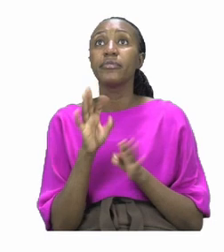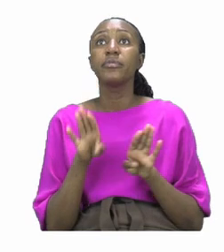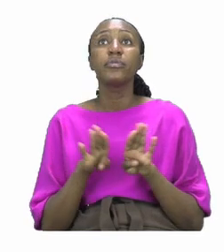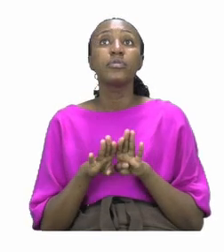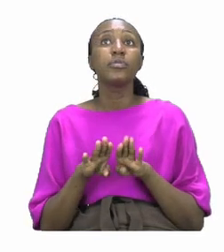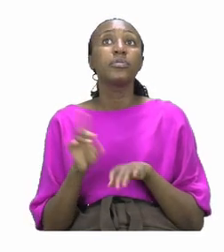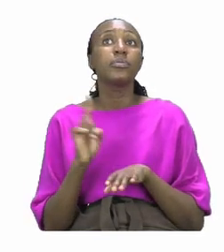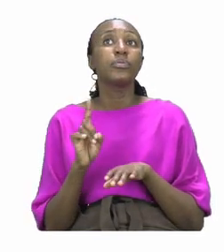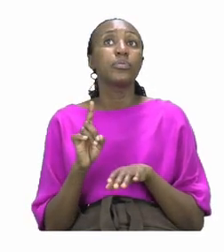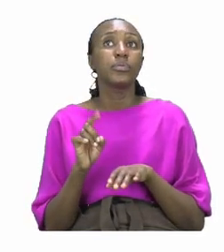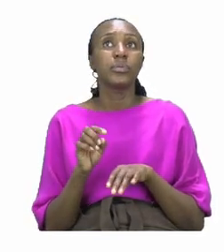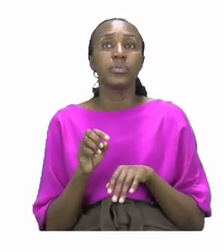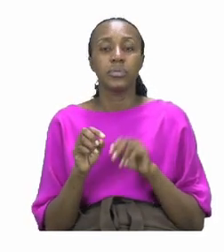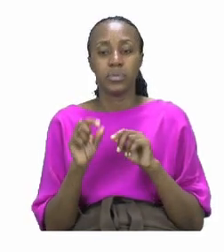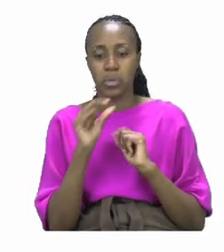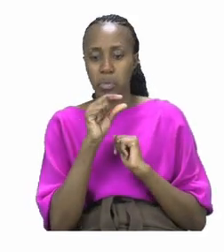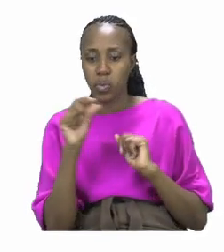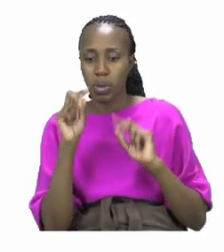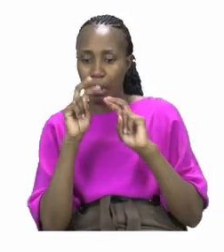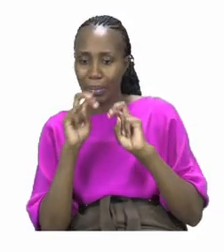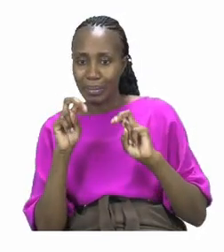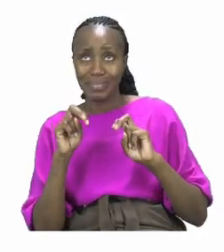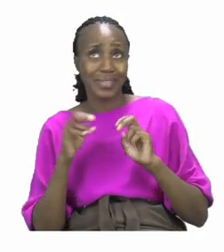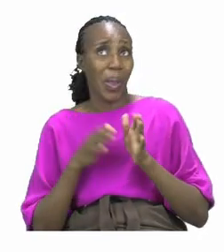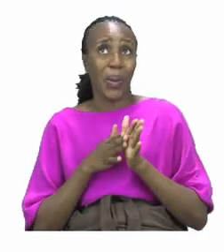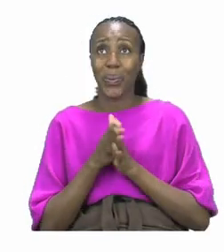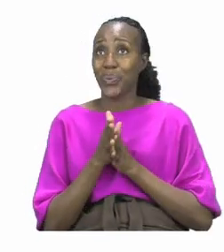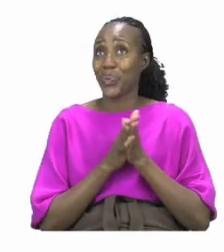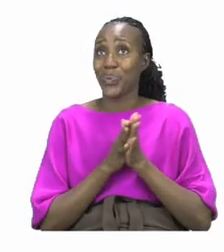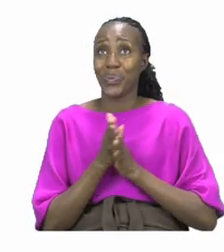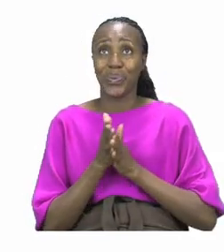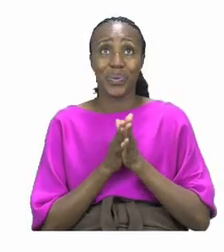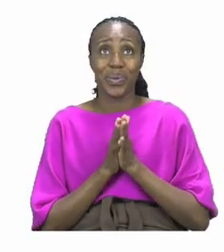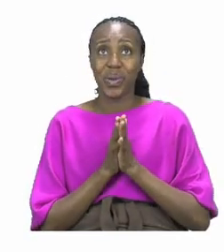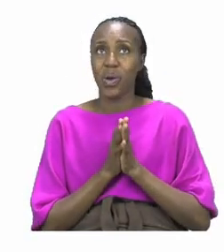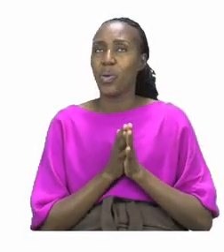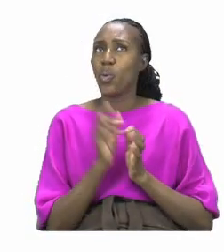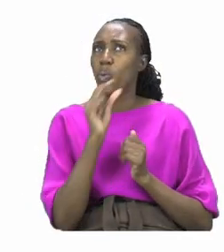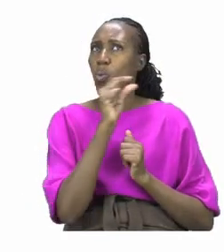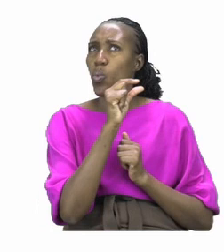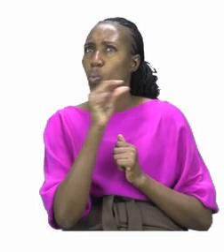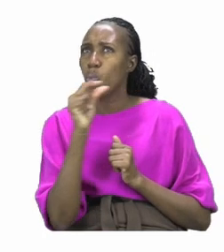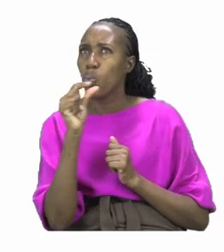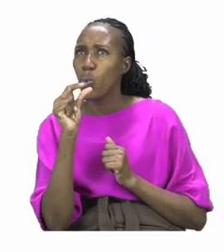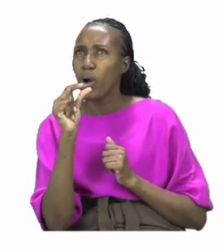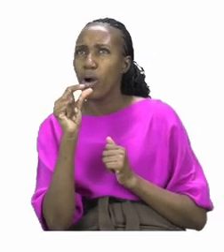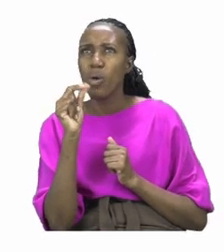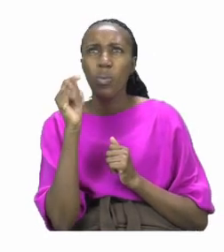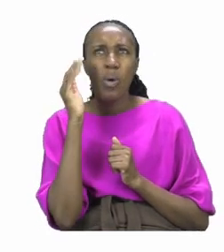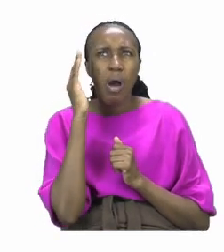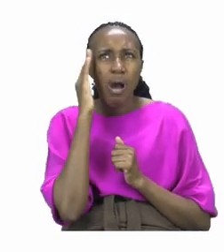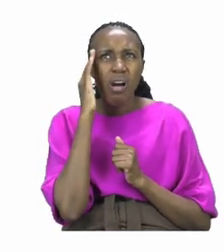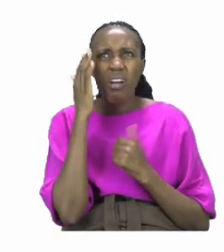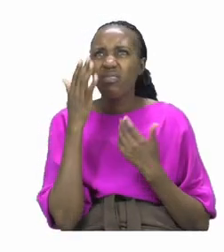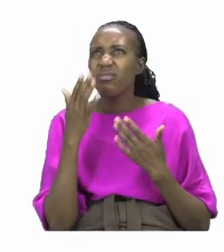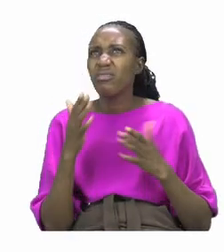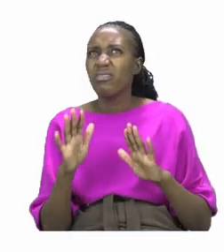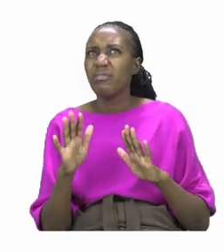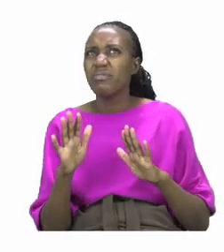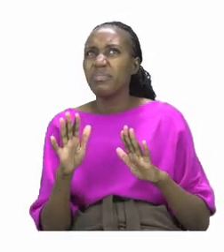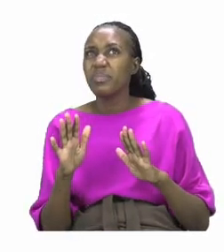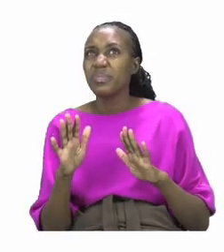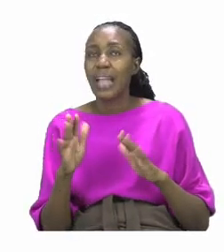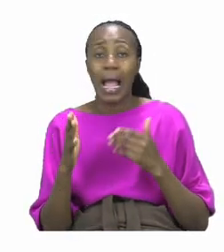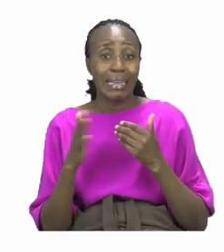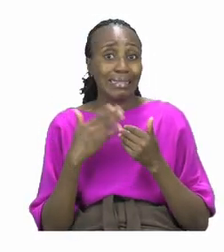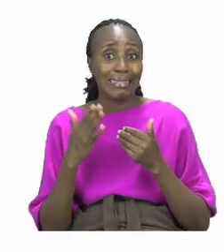word search. And I'm so excited because all the words here we already know. So it's going to be